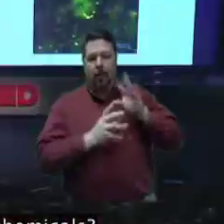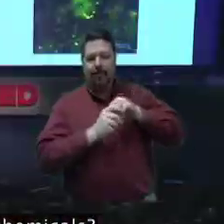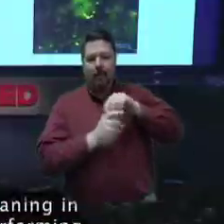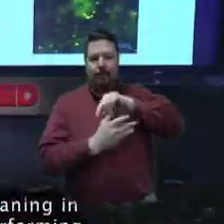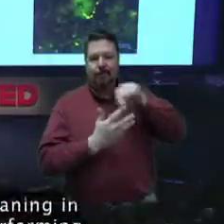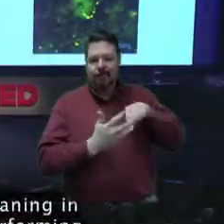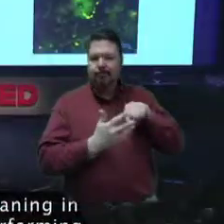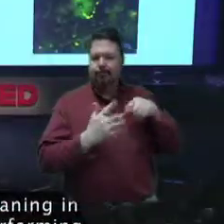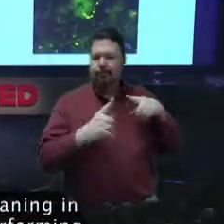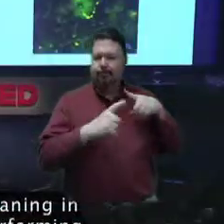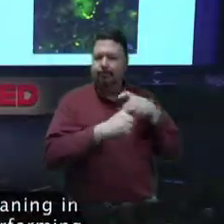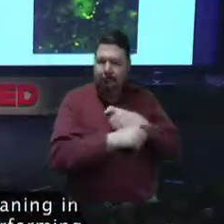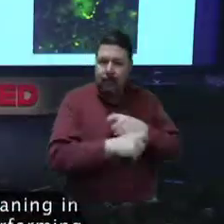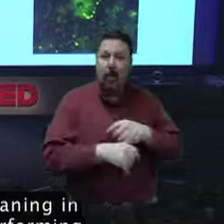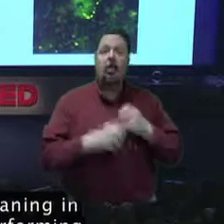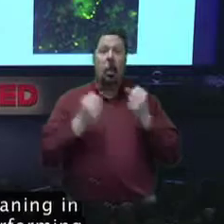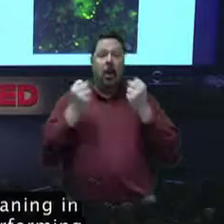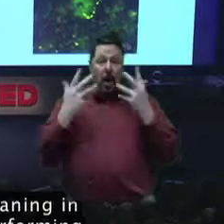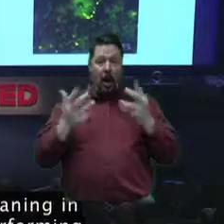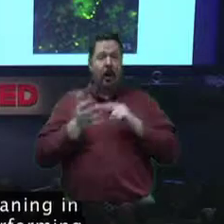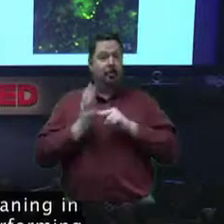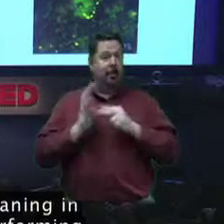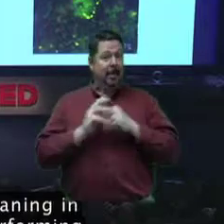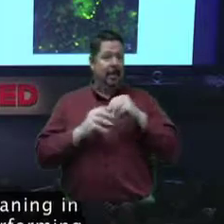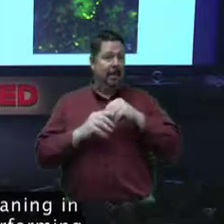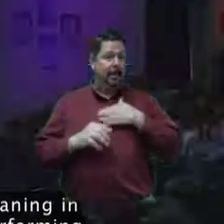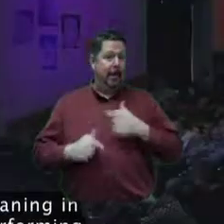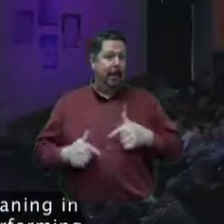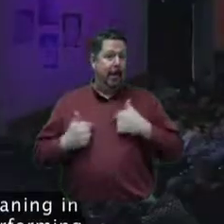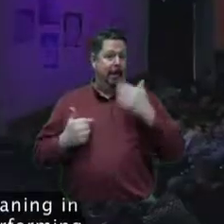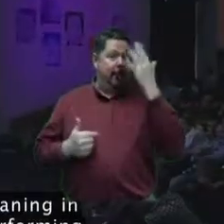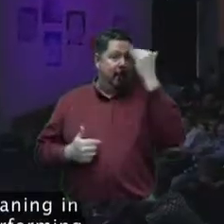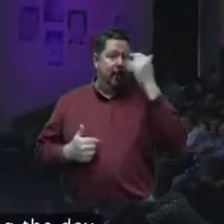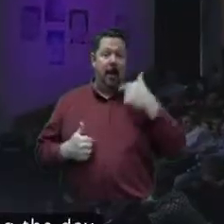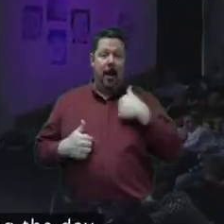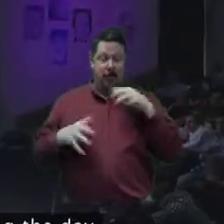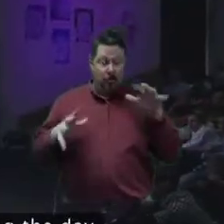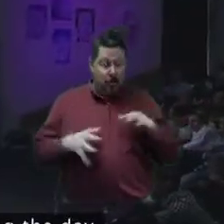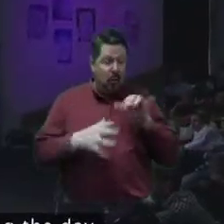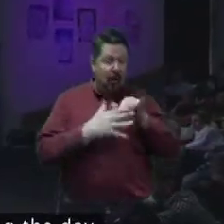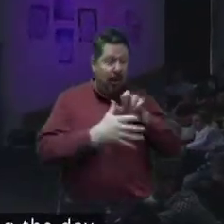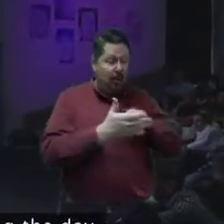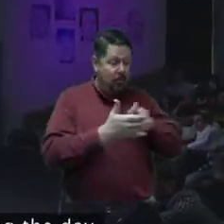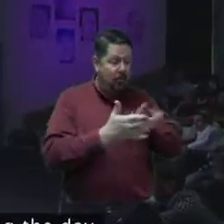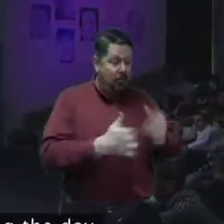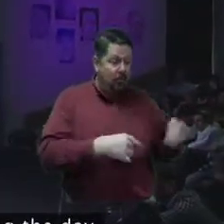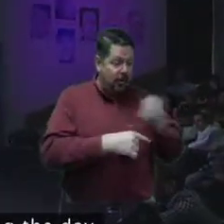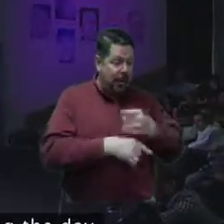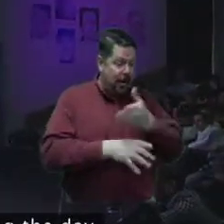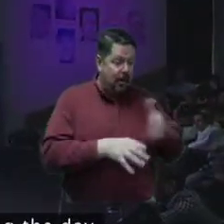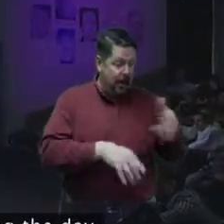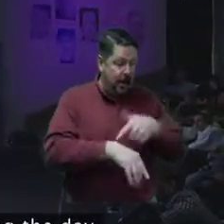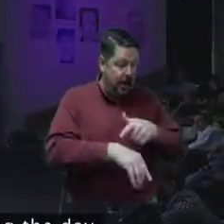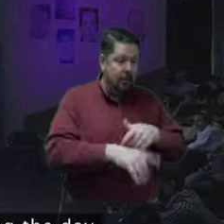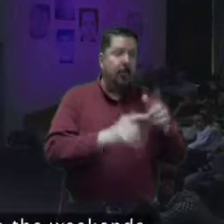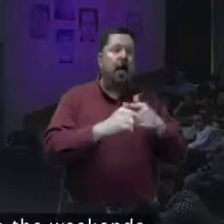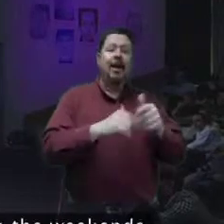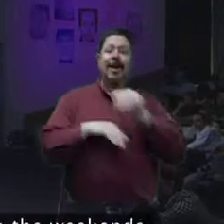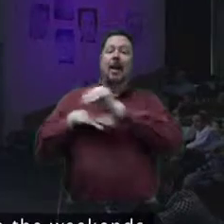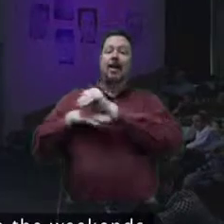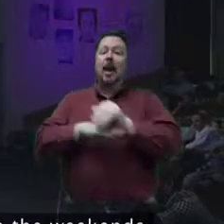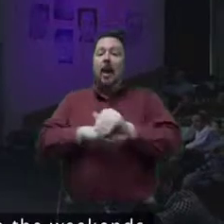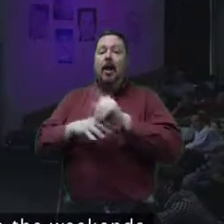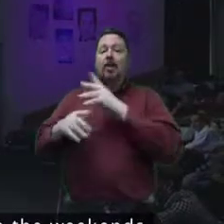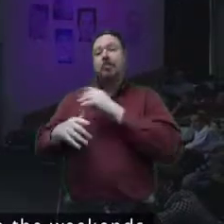chemicals. So there was a lot of meaning in my life because I was performing this type of research during the day. But then in the